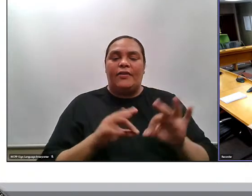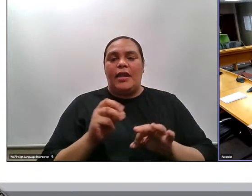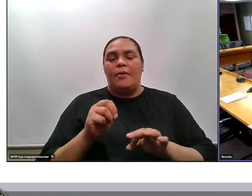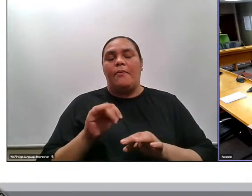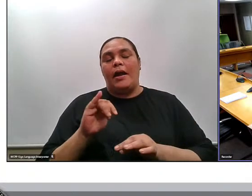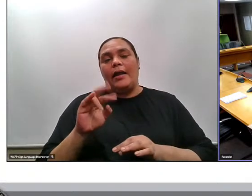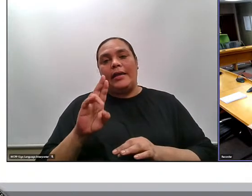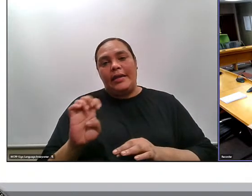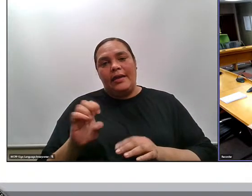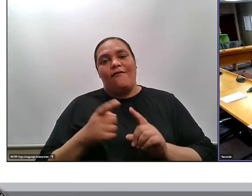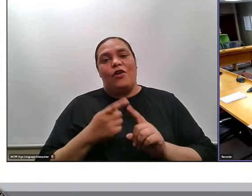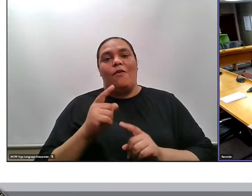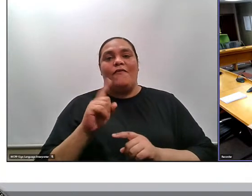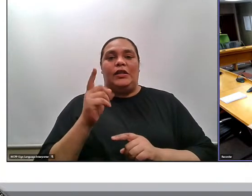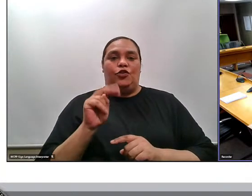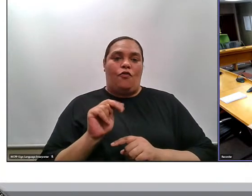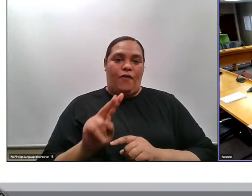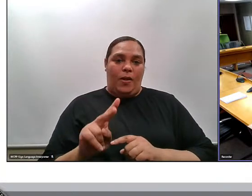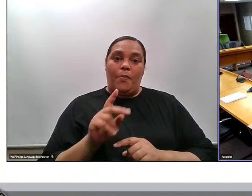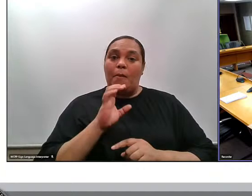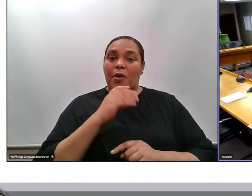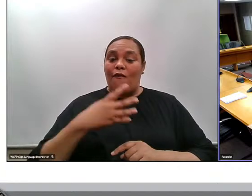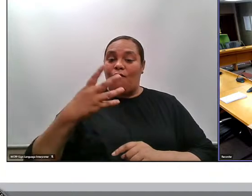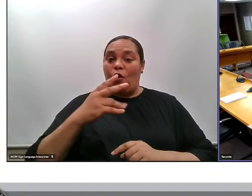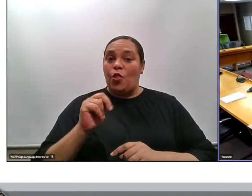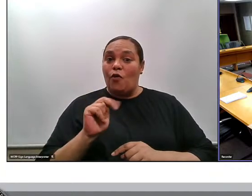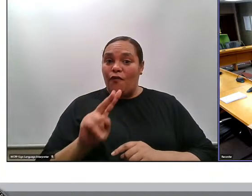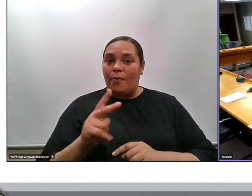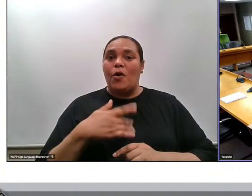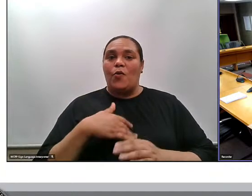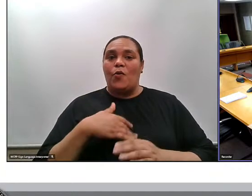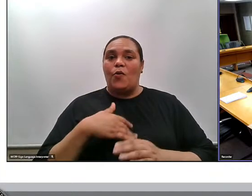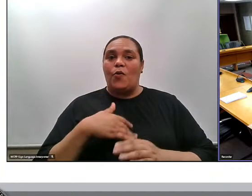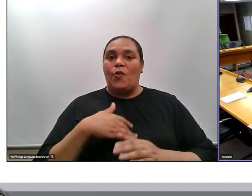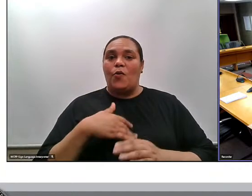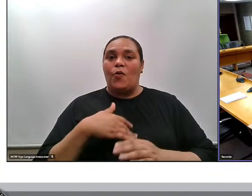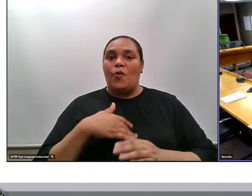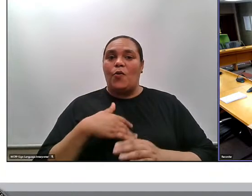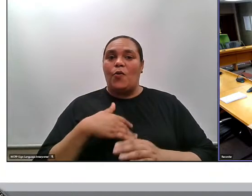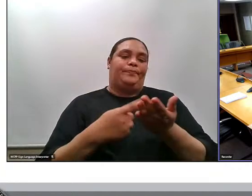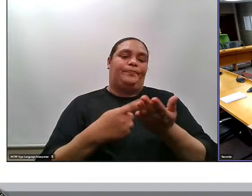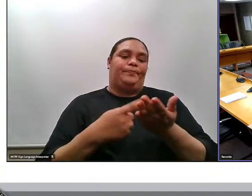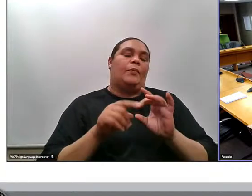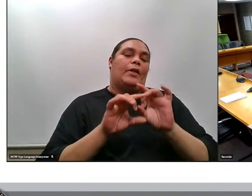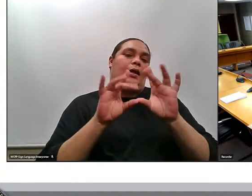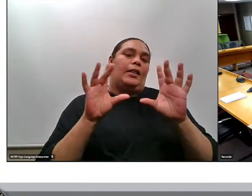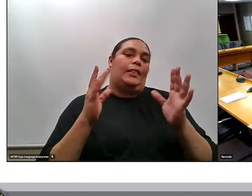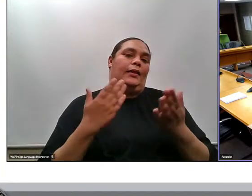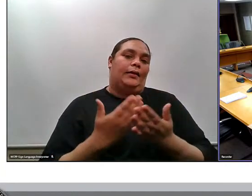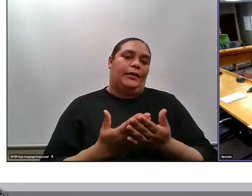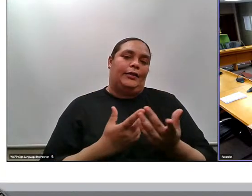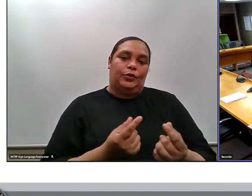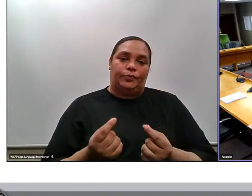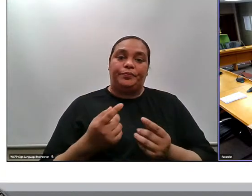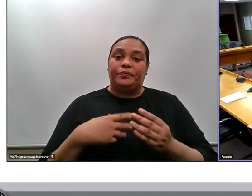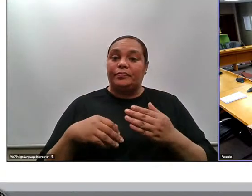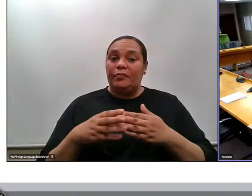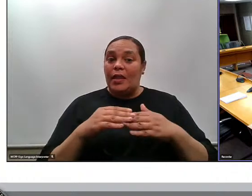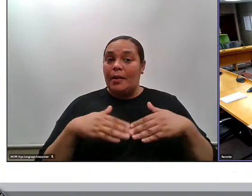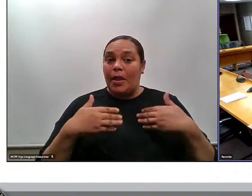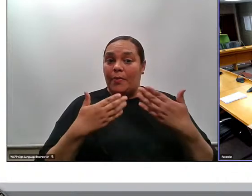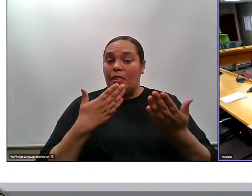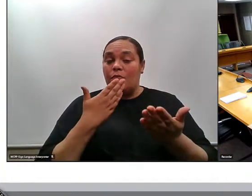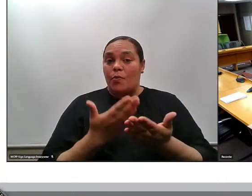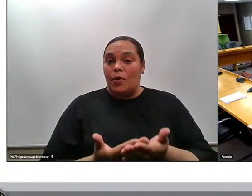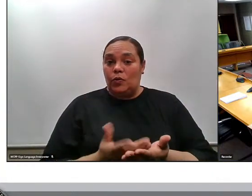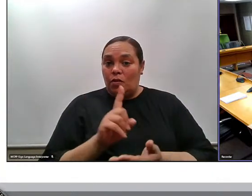the 1st of November, so that by the 4th of November, we are able to deliberate on this accordingly. Are members happy with that